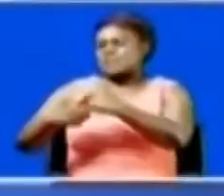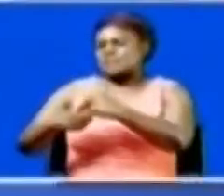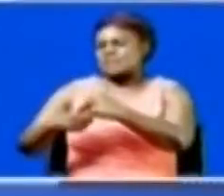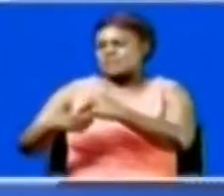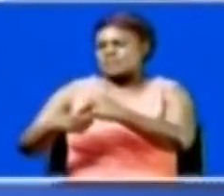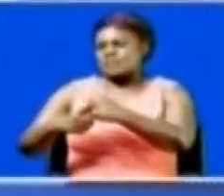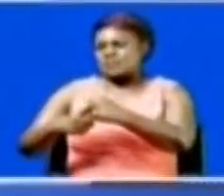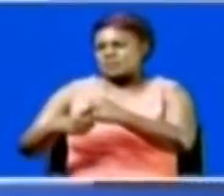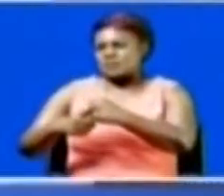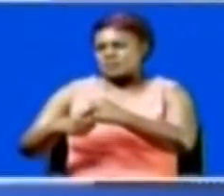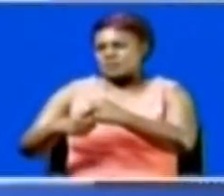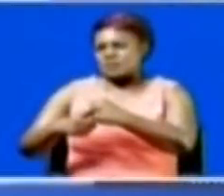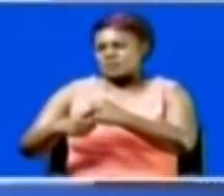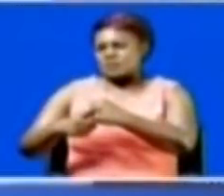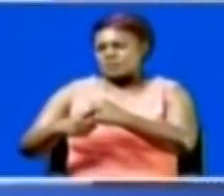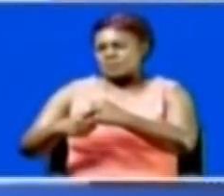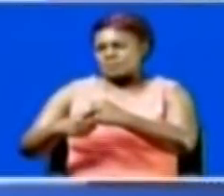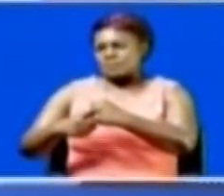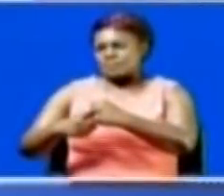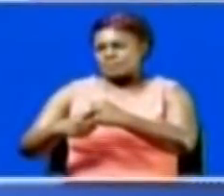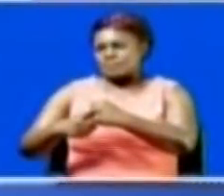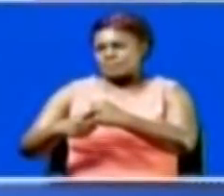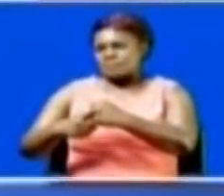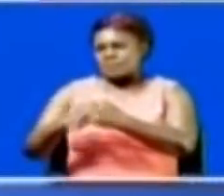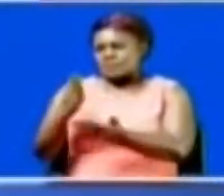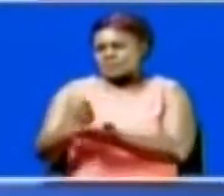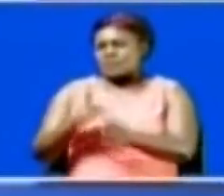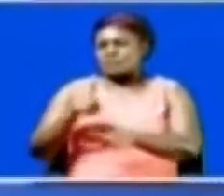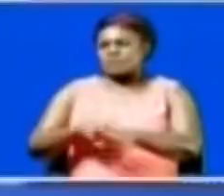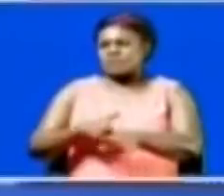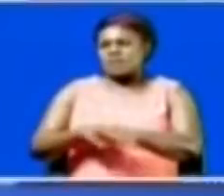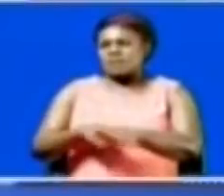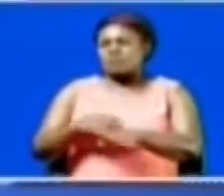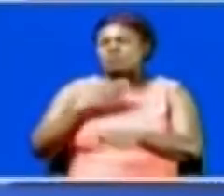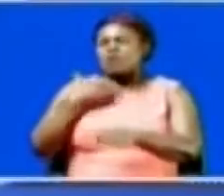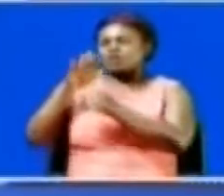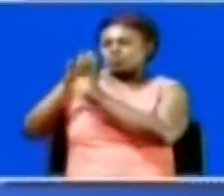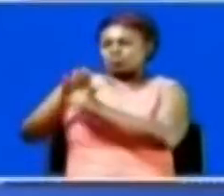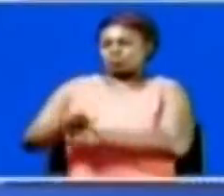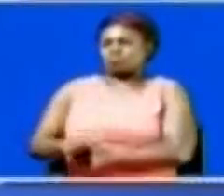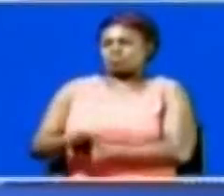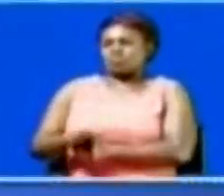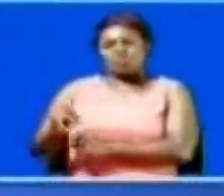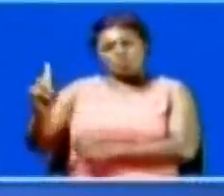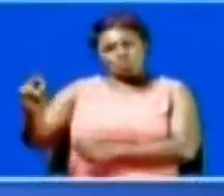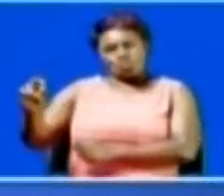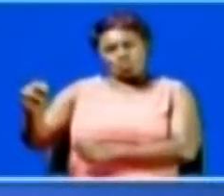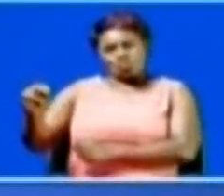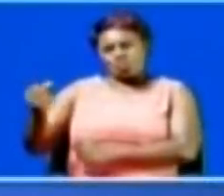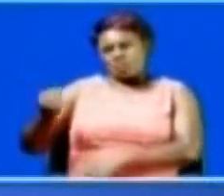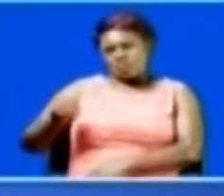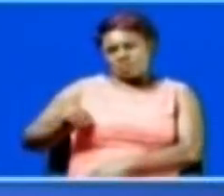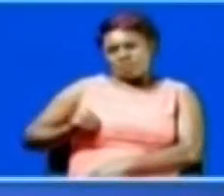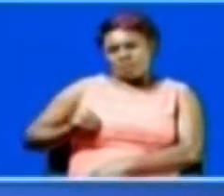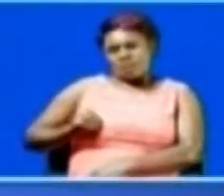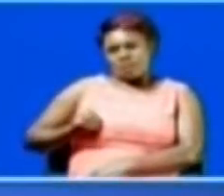Let's stop it there. You know, sometimes you pay with 120 milliliters so that... No, we are not. The teenage girl is